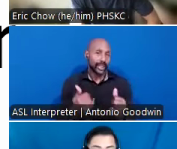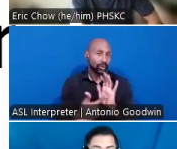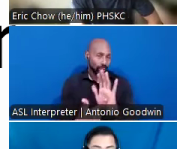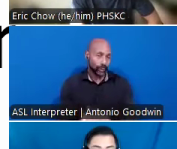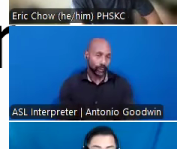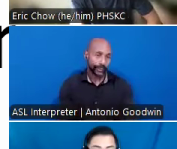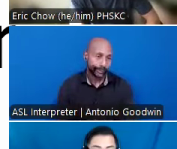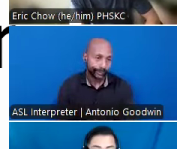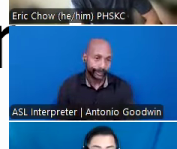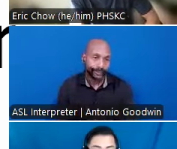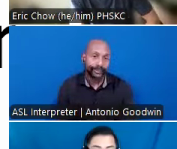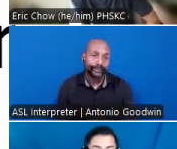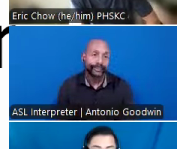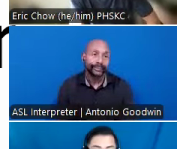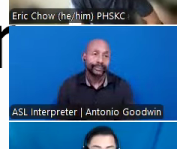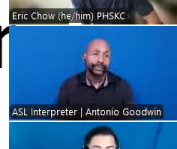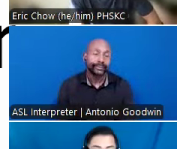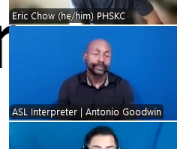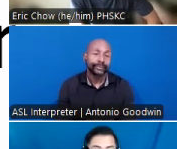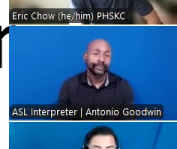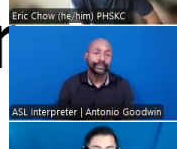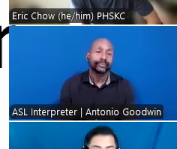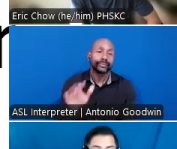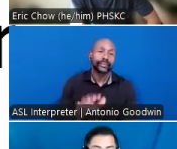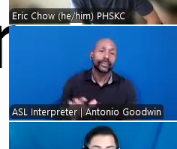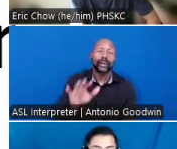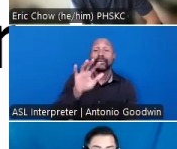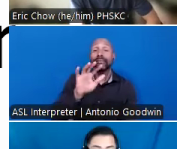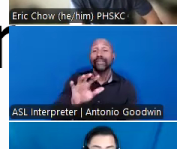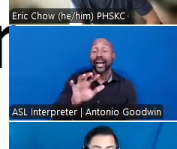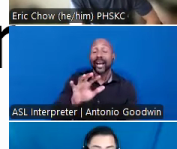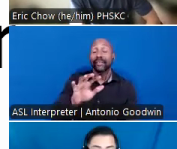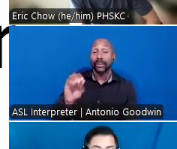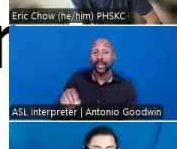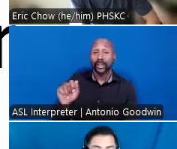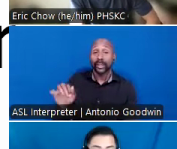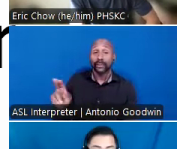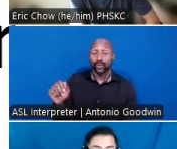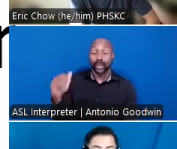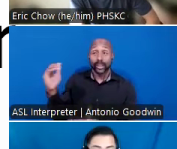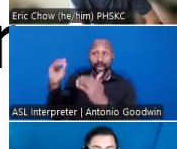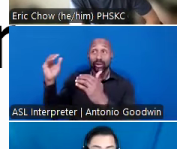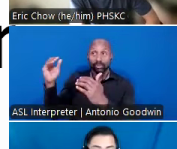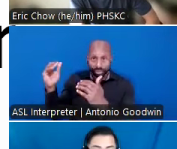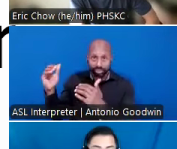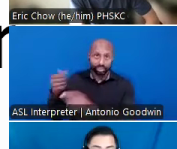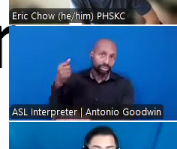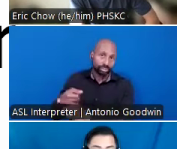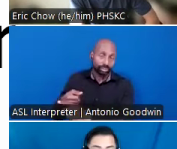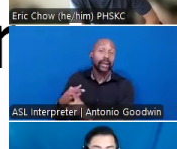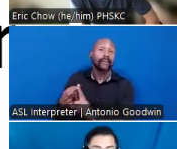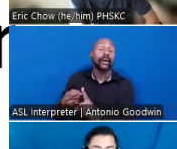is estimated that about 5% of US adults have been affected by long COVID. I think that's a really stark number